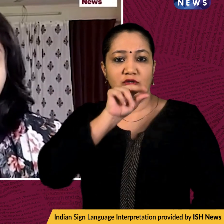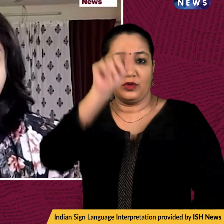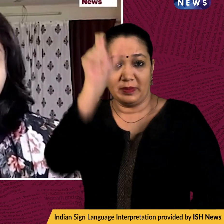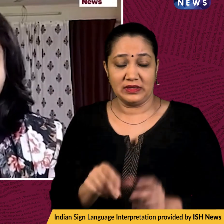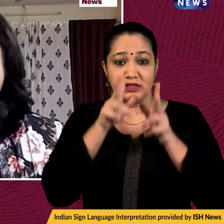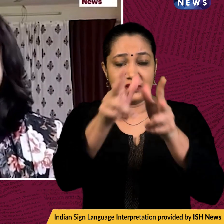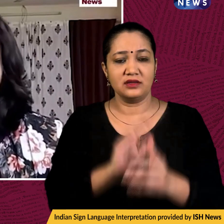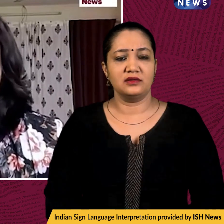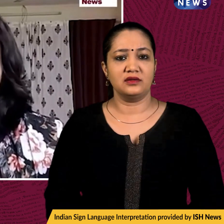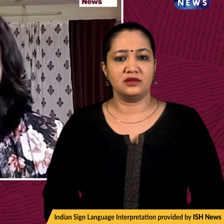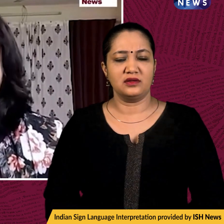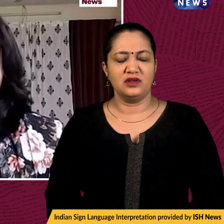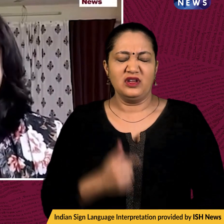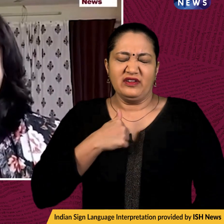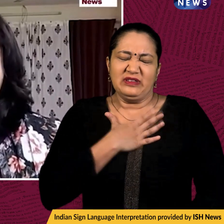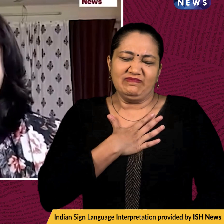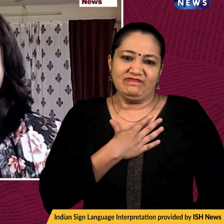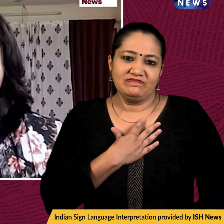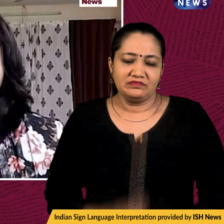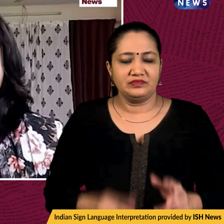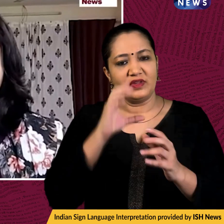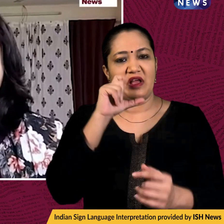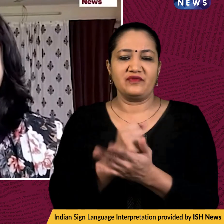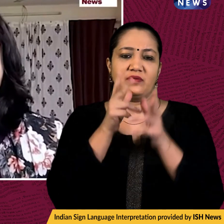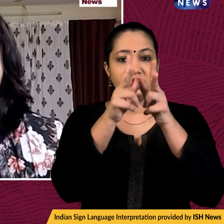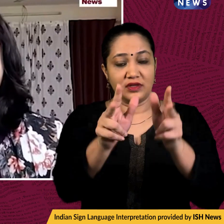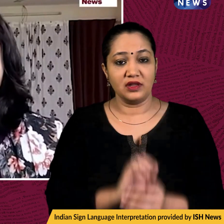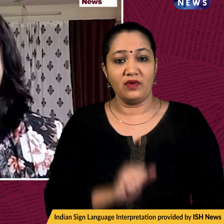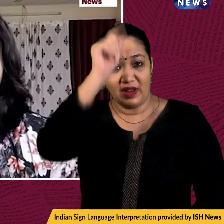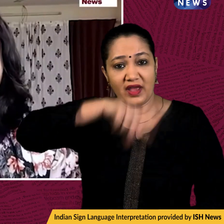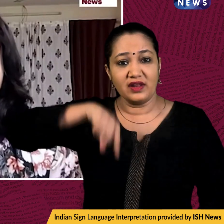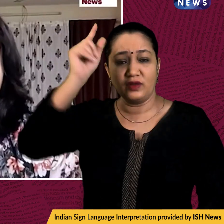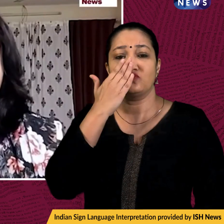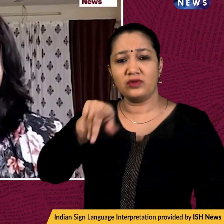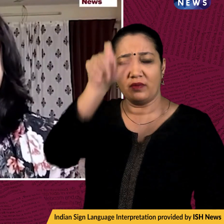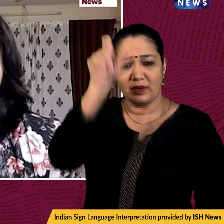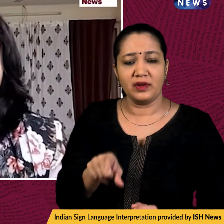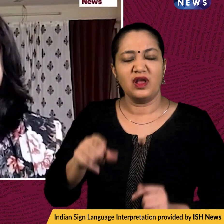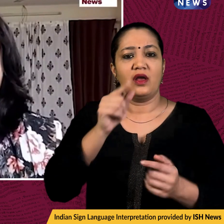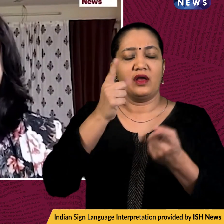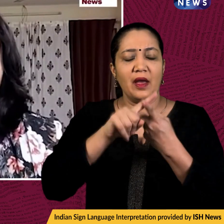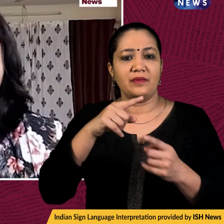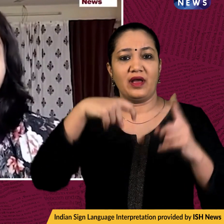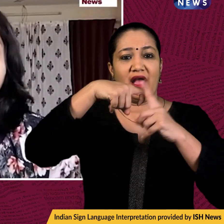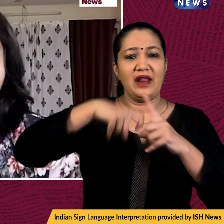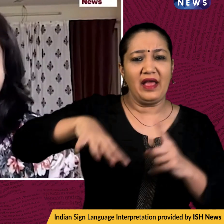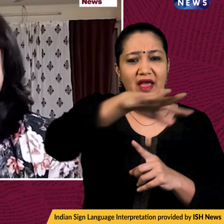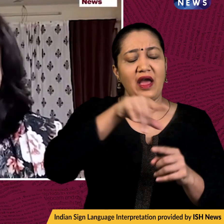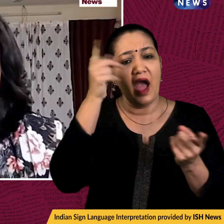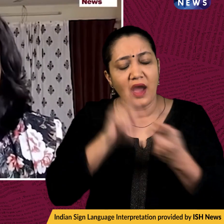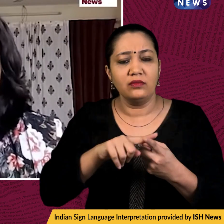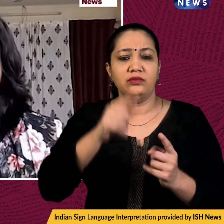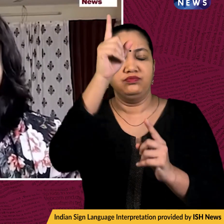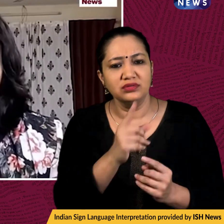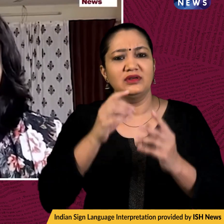statement has said, and I quote, with profound sorrow, we confirm that an Indian student lost his life in shelling in Kharkiv this